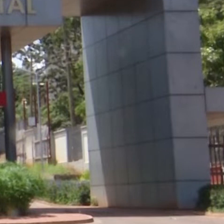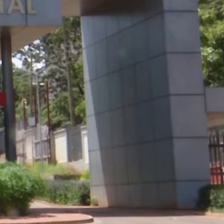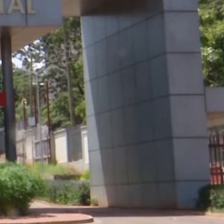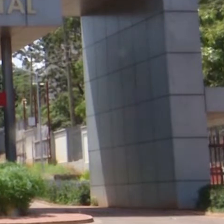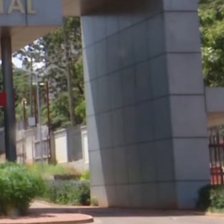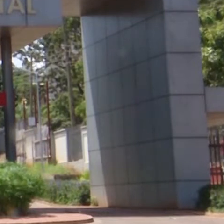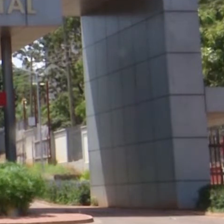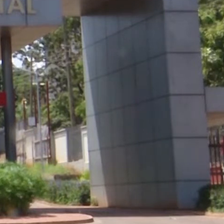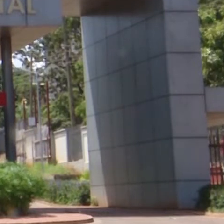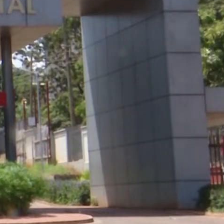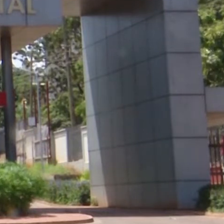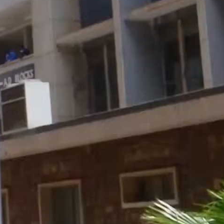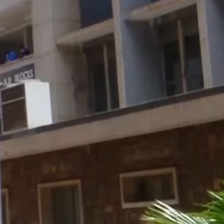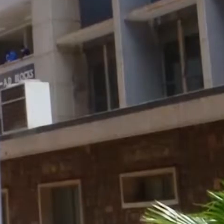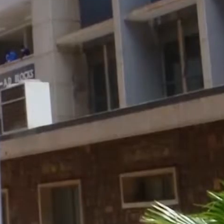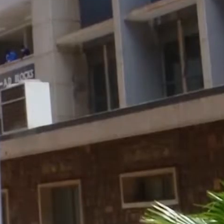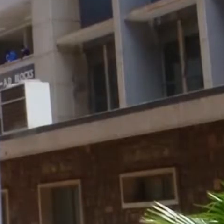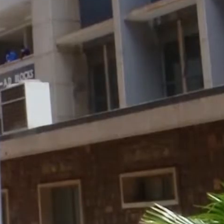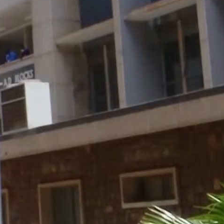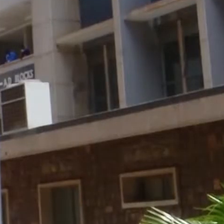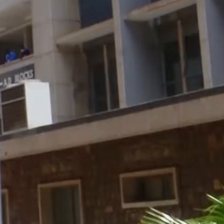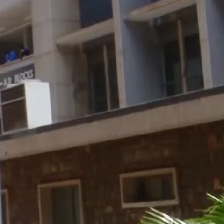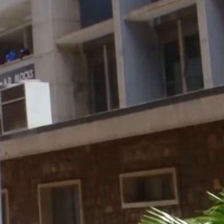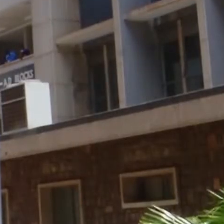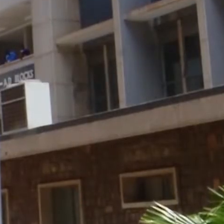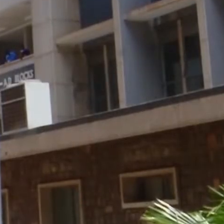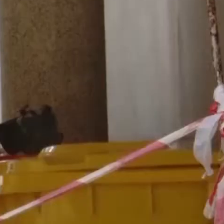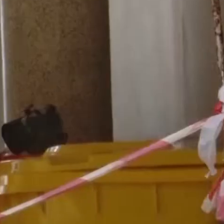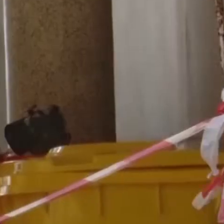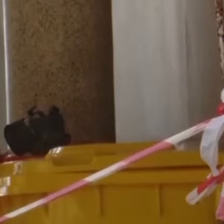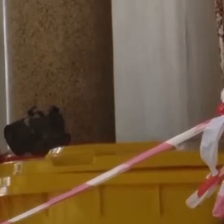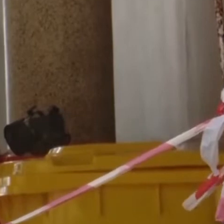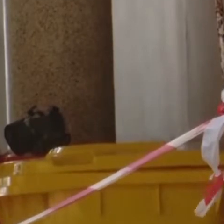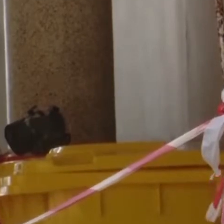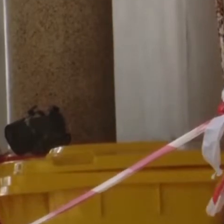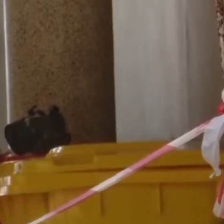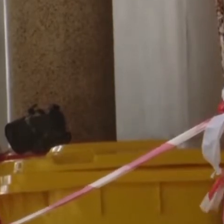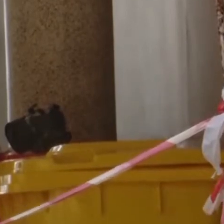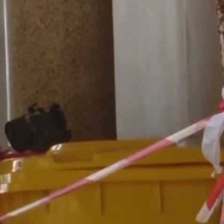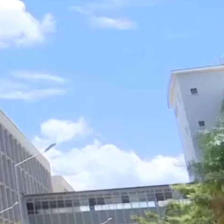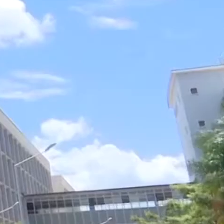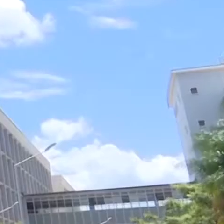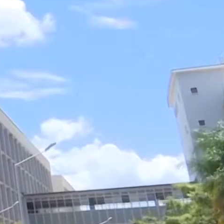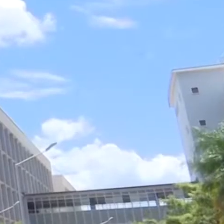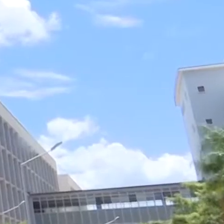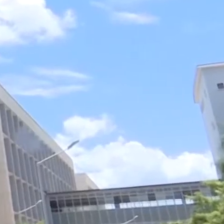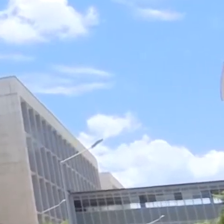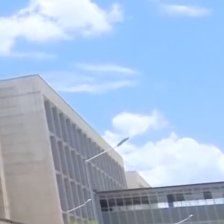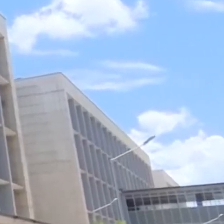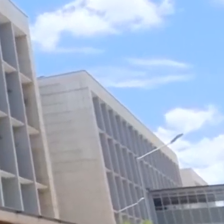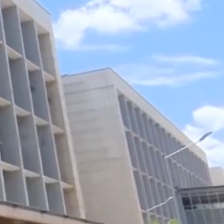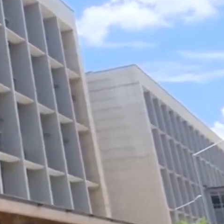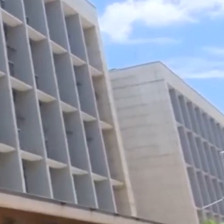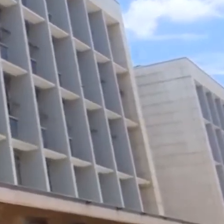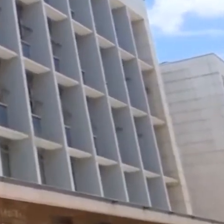and her ministry's standard operating procedures controlled possible transmission of COVID-19. This is part of the preliminary